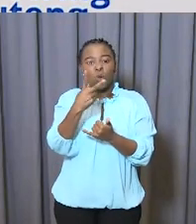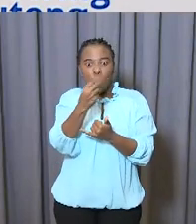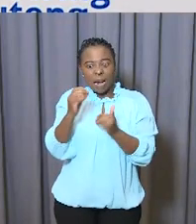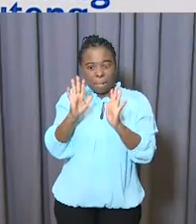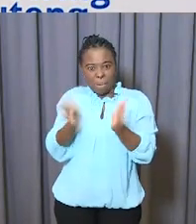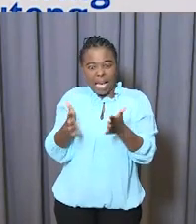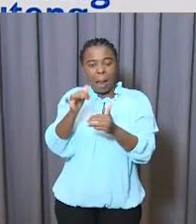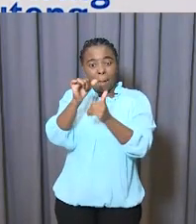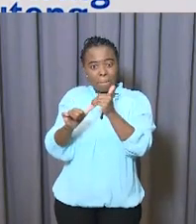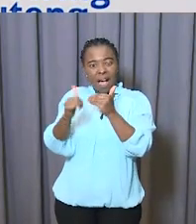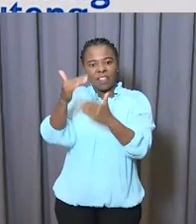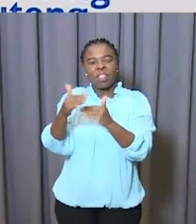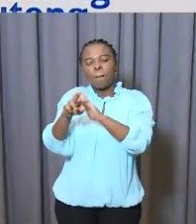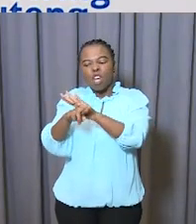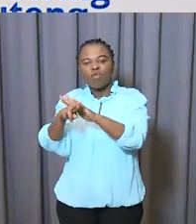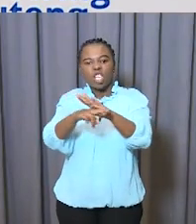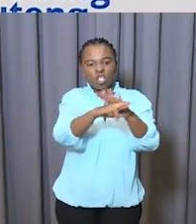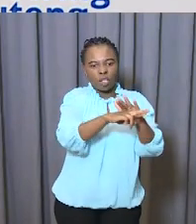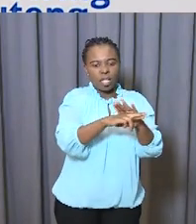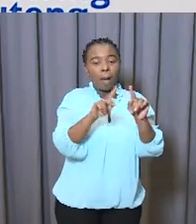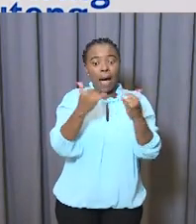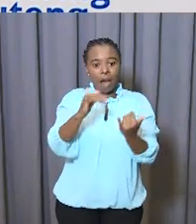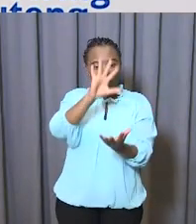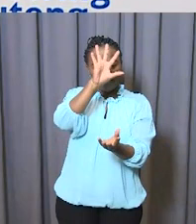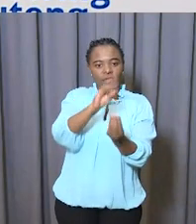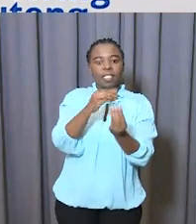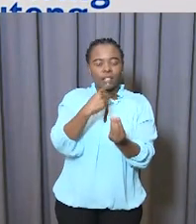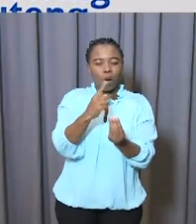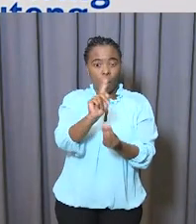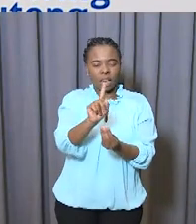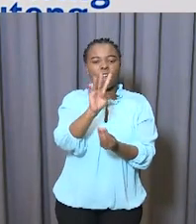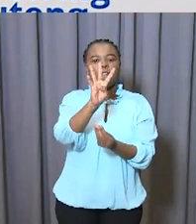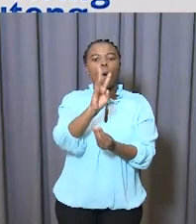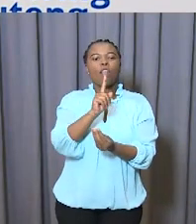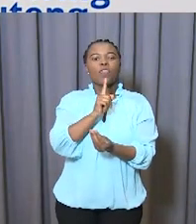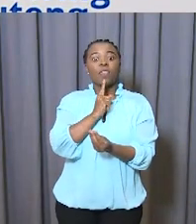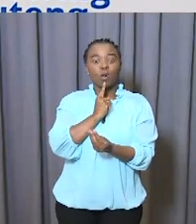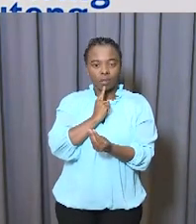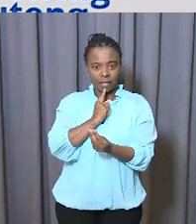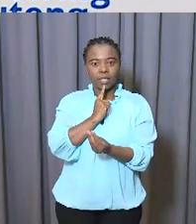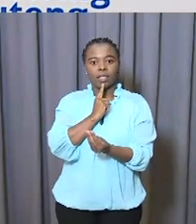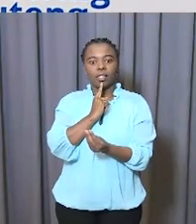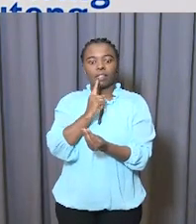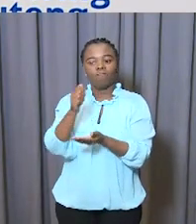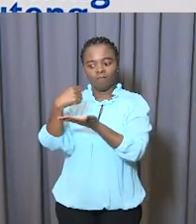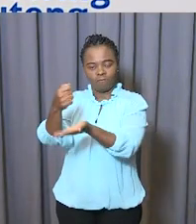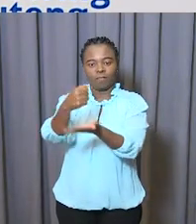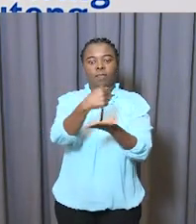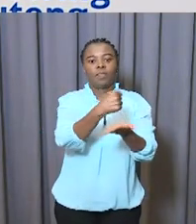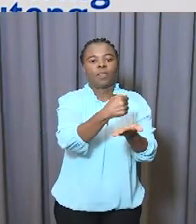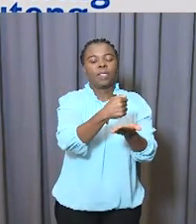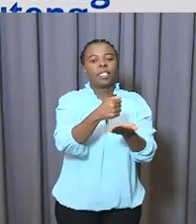month per region. So we are ramping it up to 4,000. And with the assistance of the institutions that the Premier